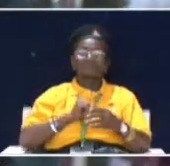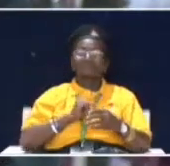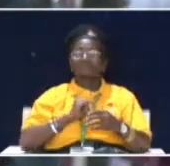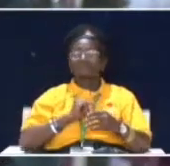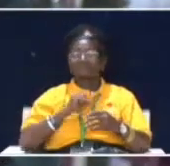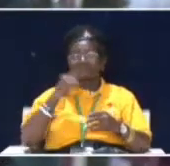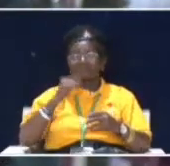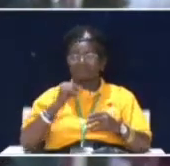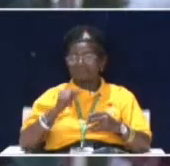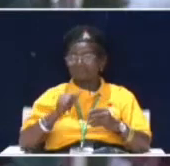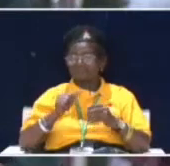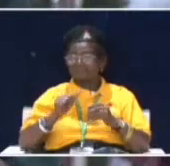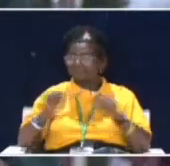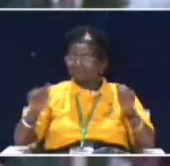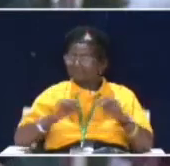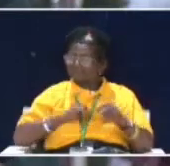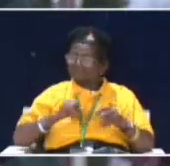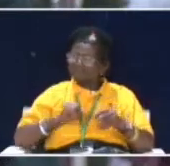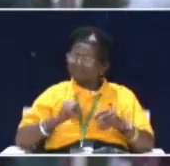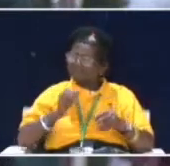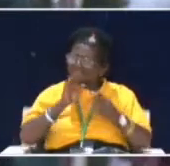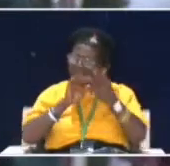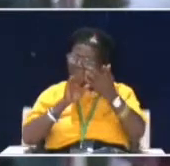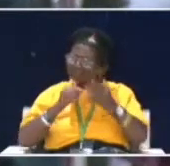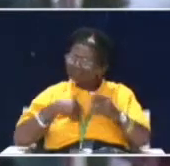I said, I hope I'm included.